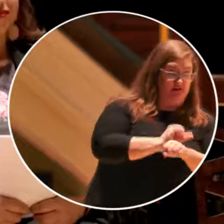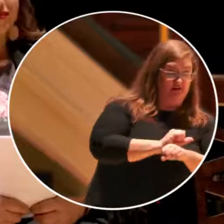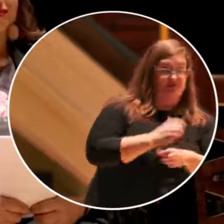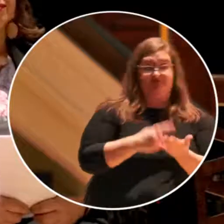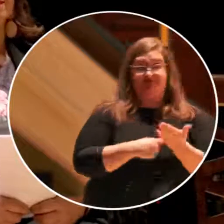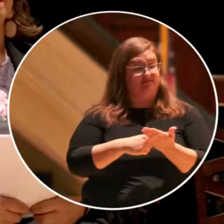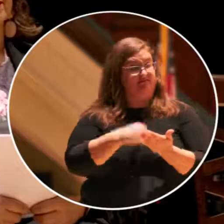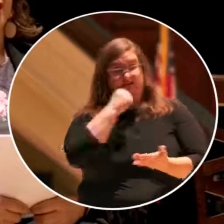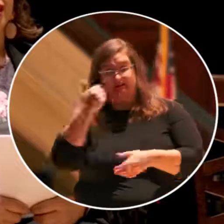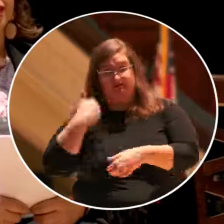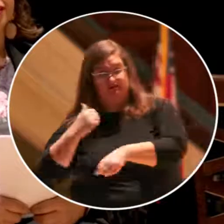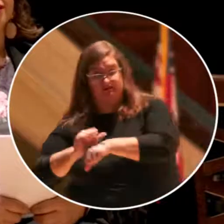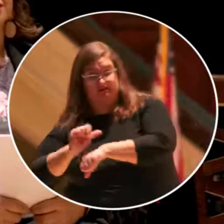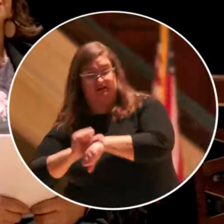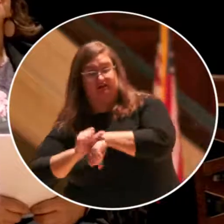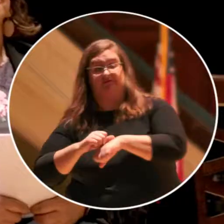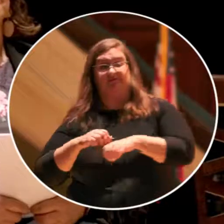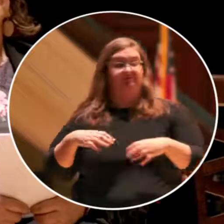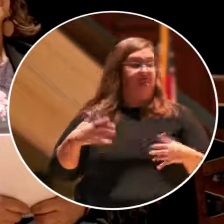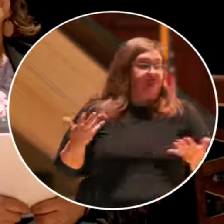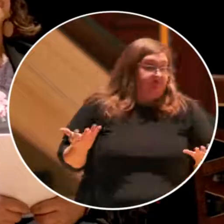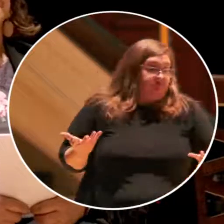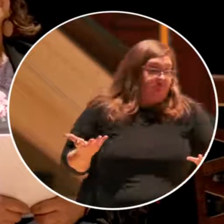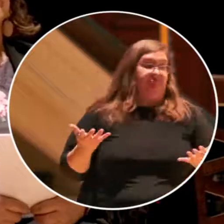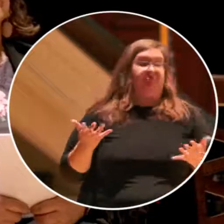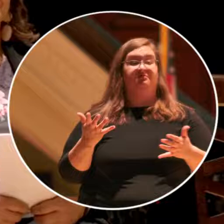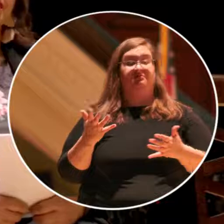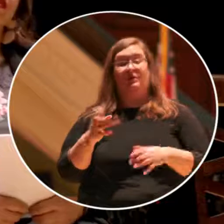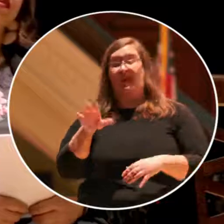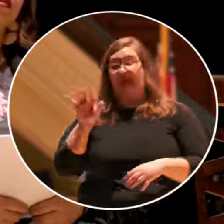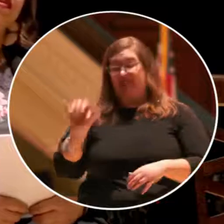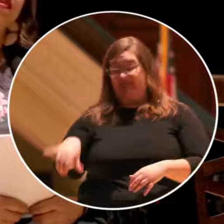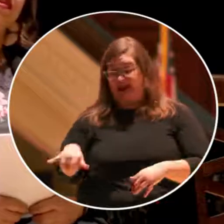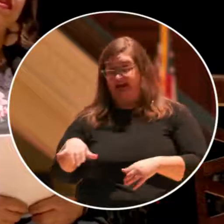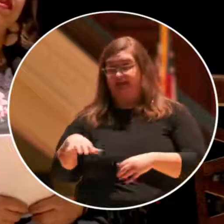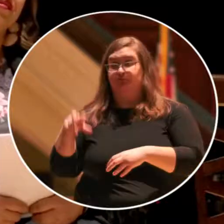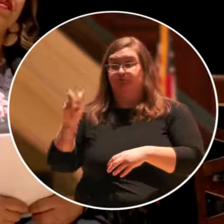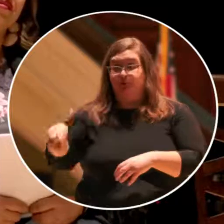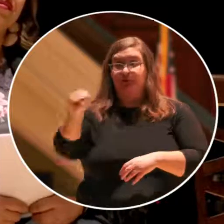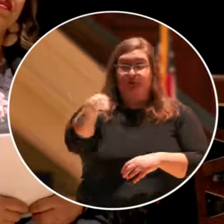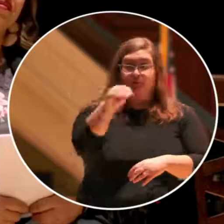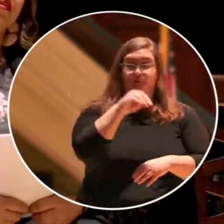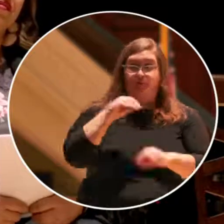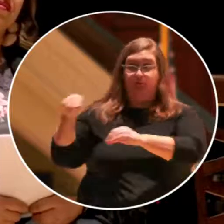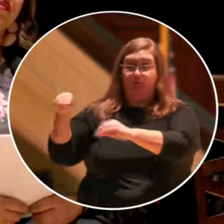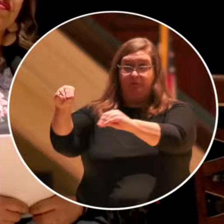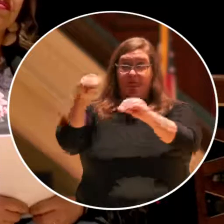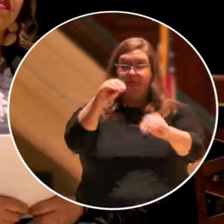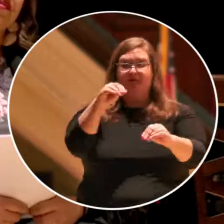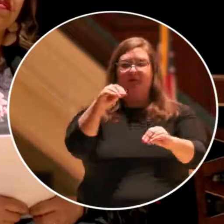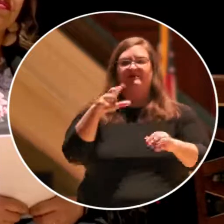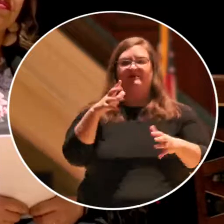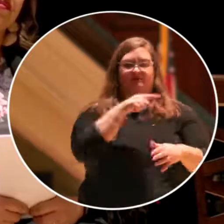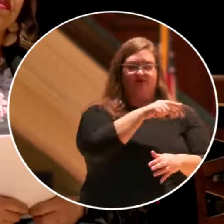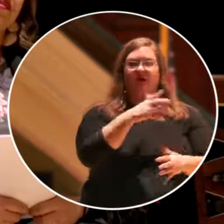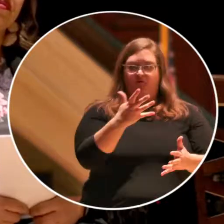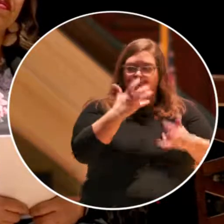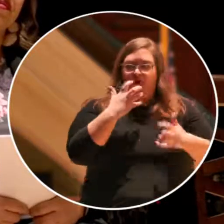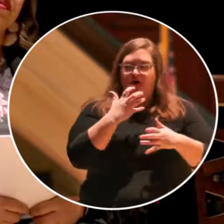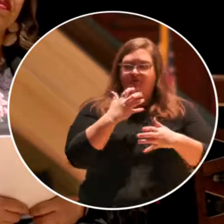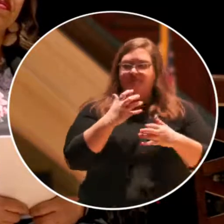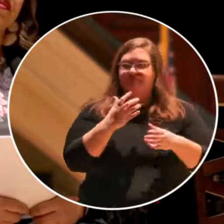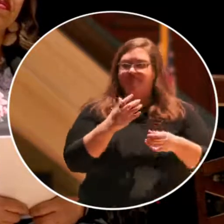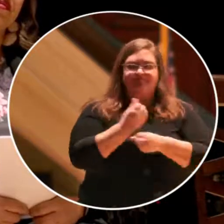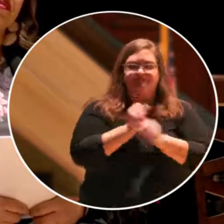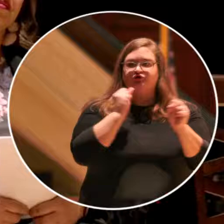wanted security for me. There was one photo I had never seen before. My parents squeezed into one